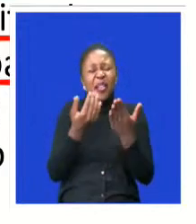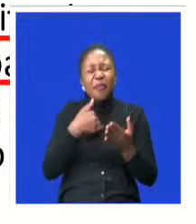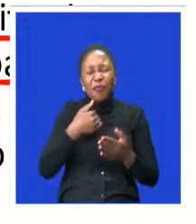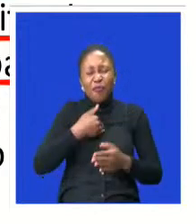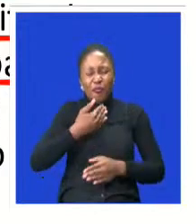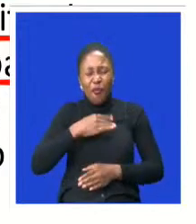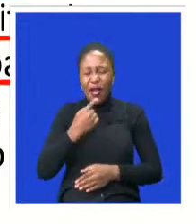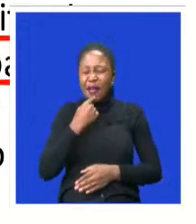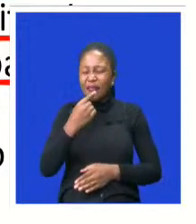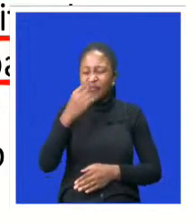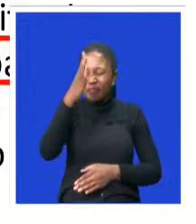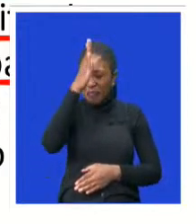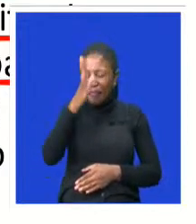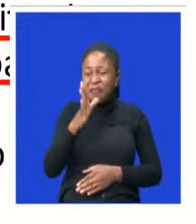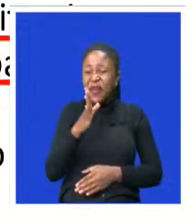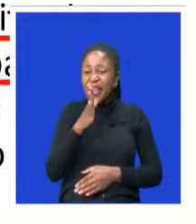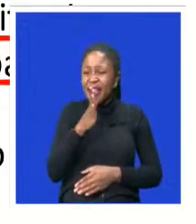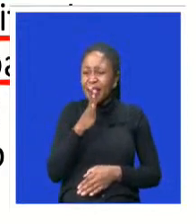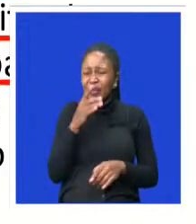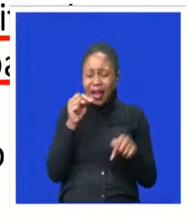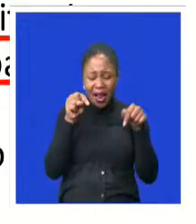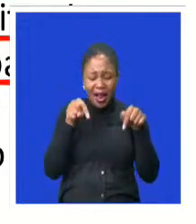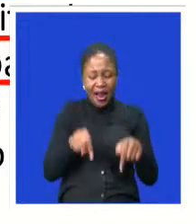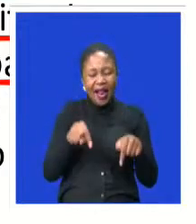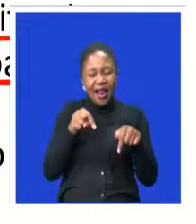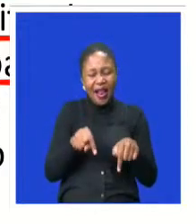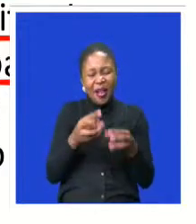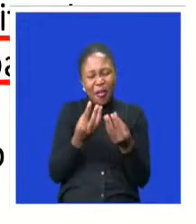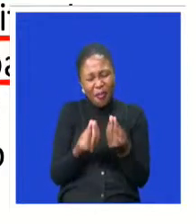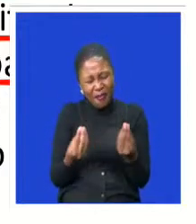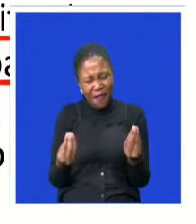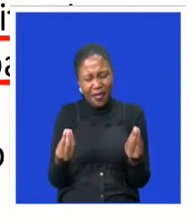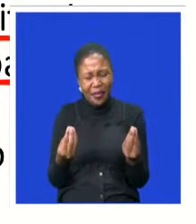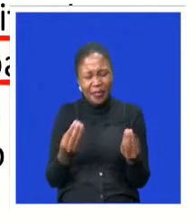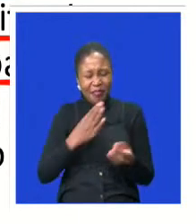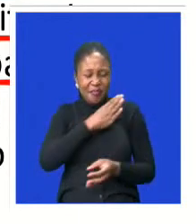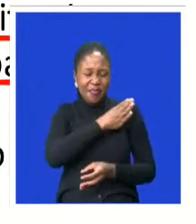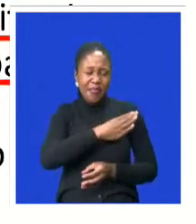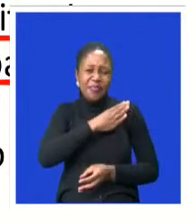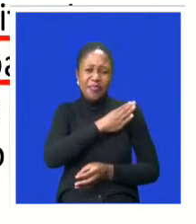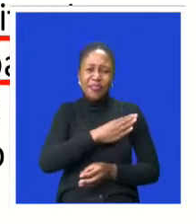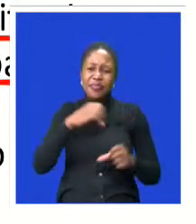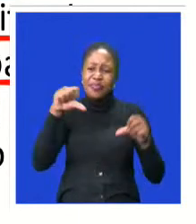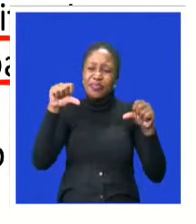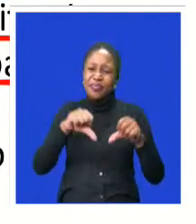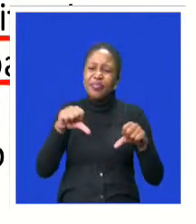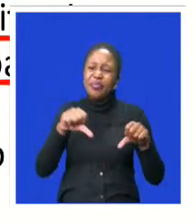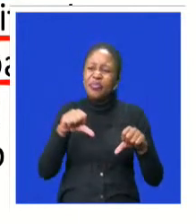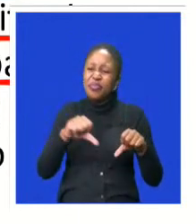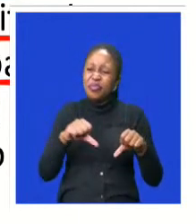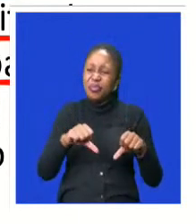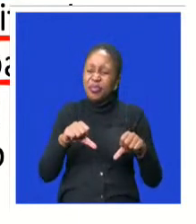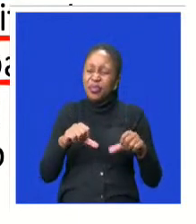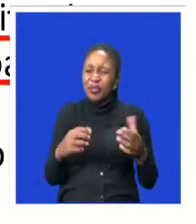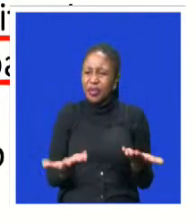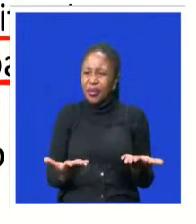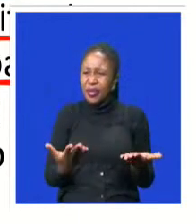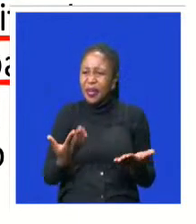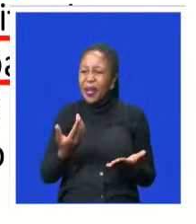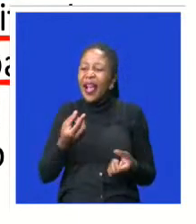maybe pointing out the things they do to spoil them in the